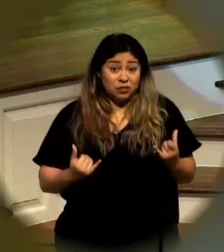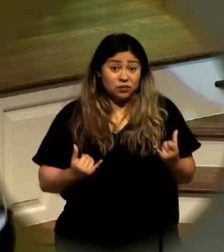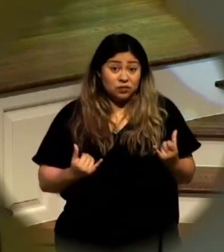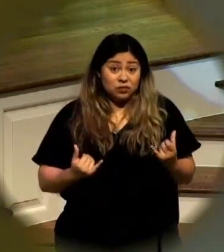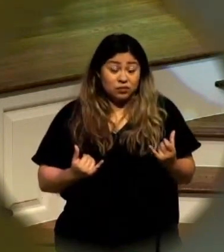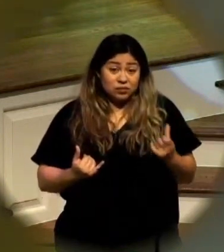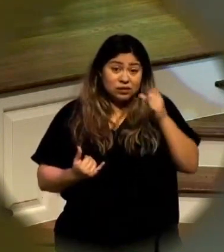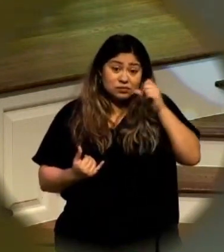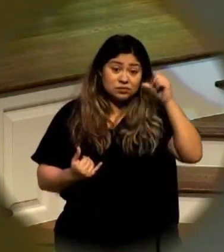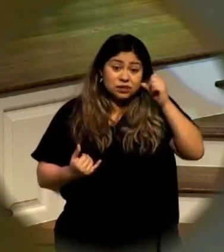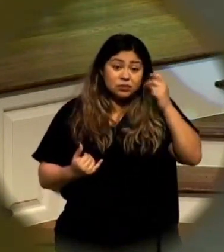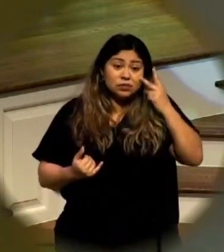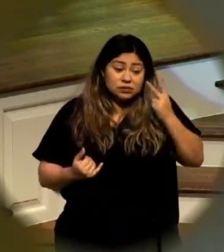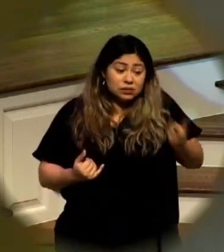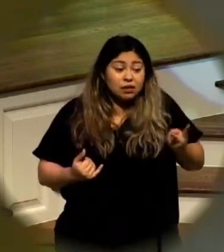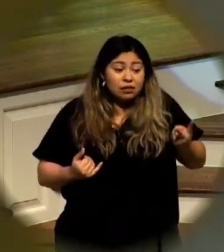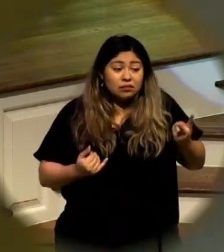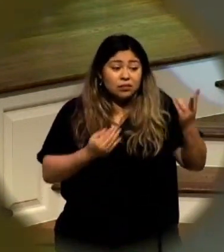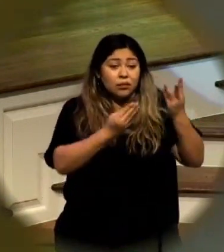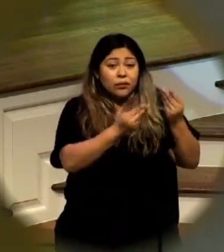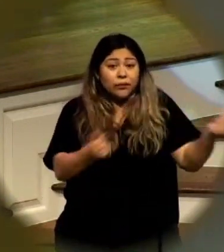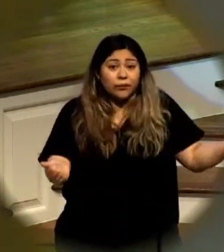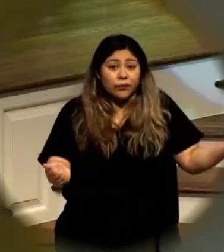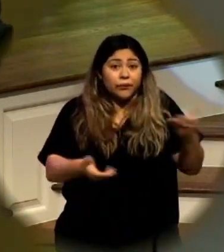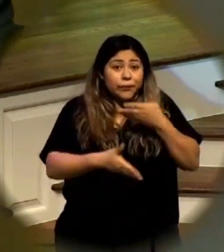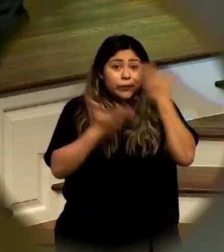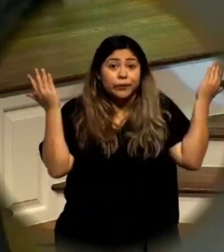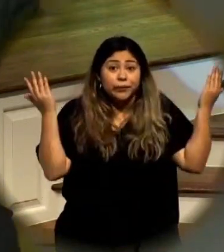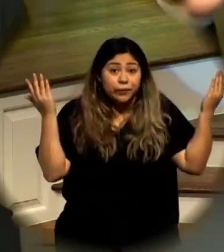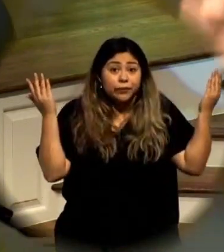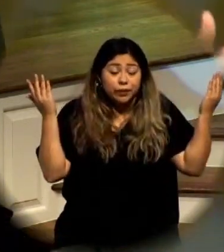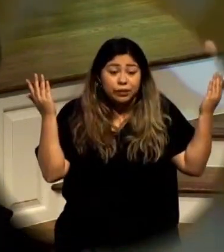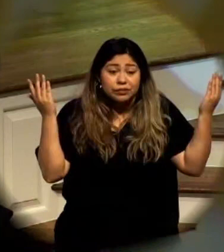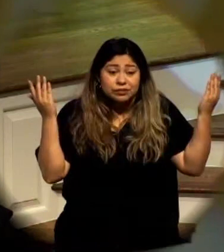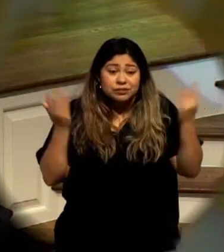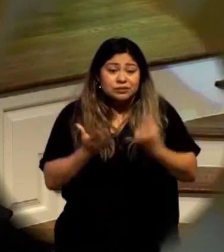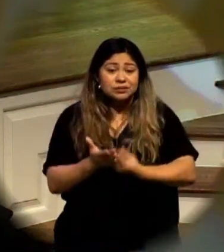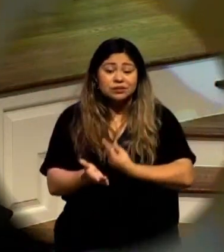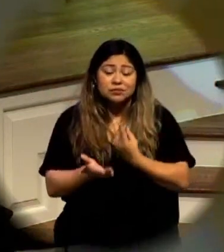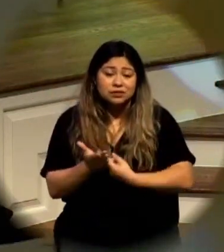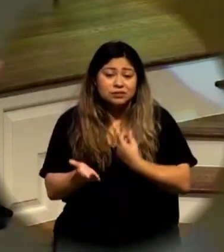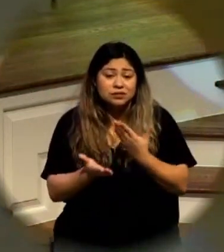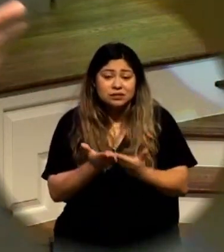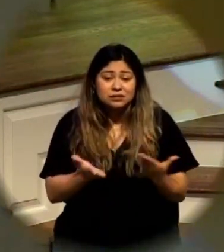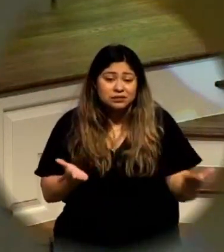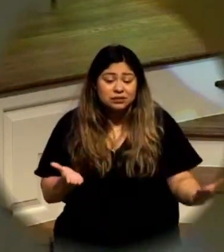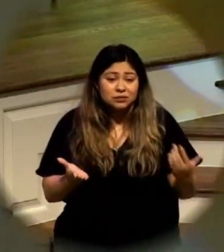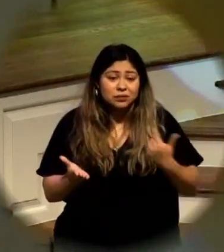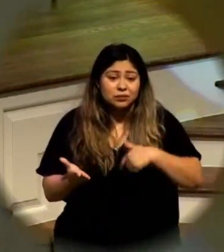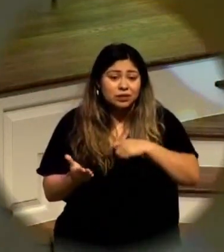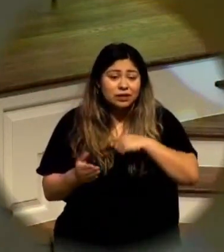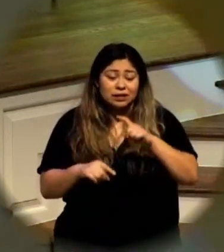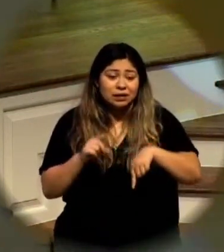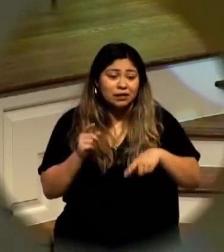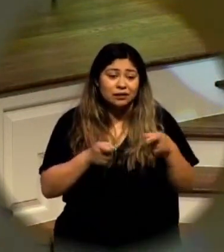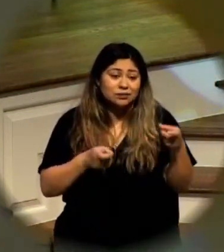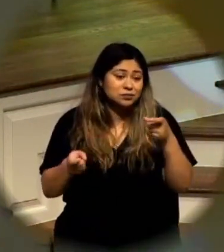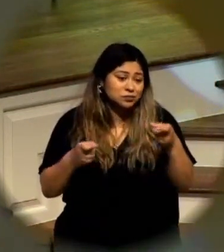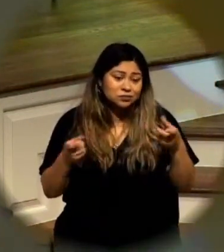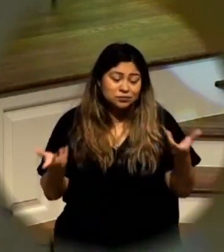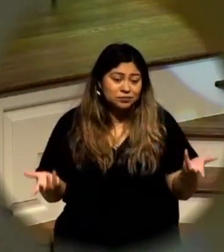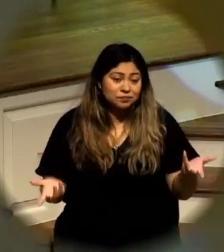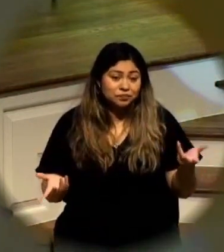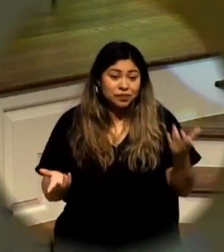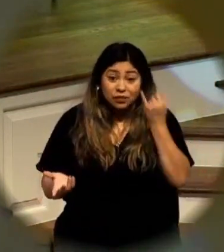we have to remember in life that there are sometimes things that are well beyond our control, so that even if we do